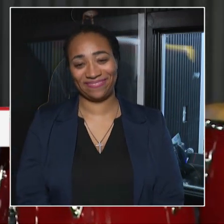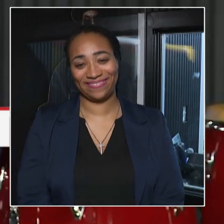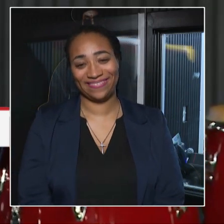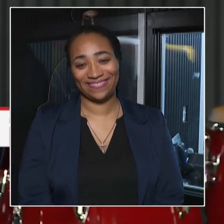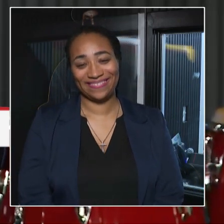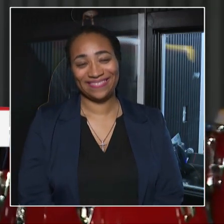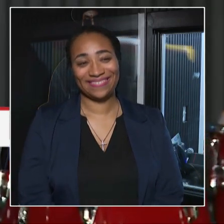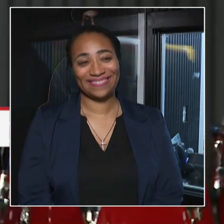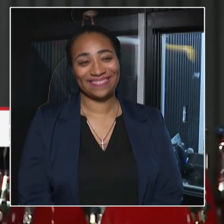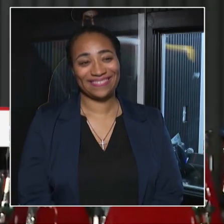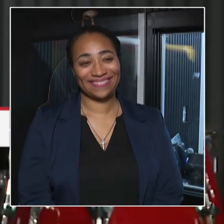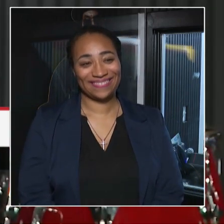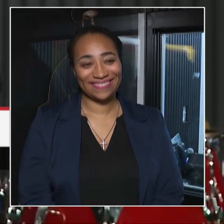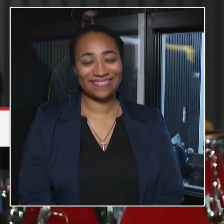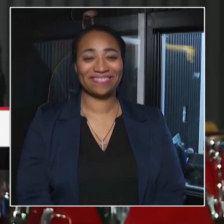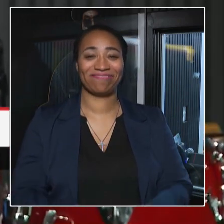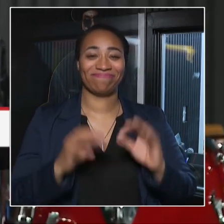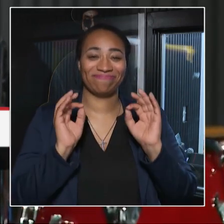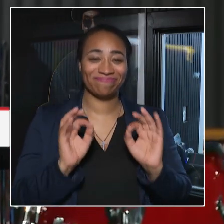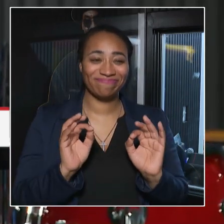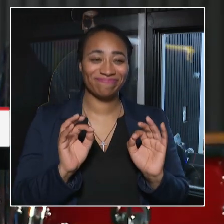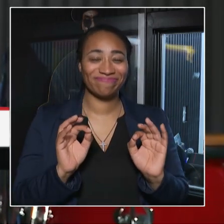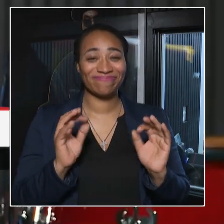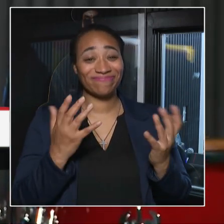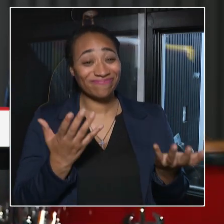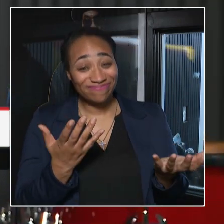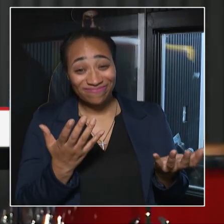Hi, everyone. How's everybody?